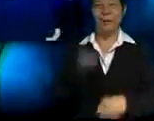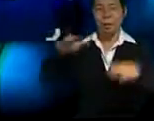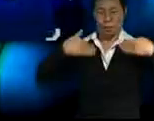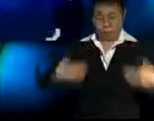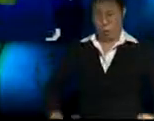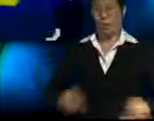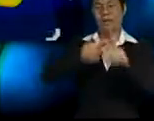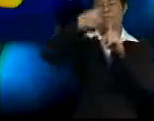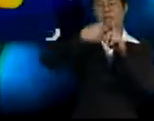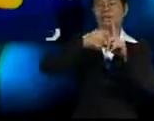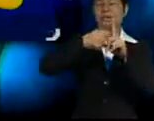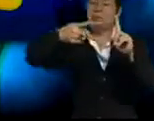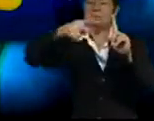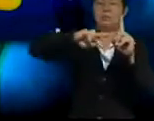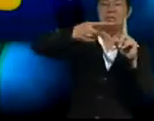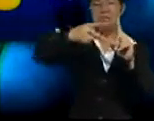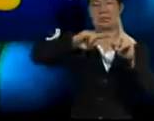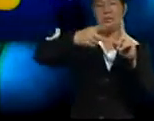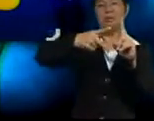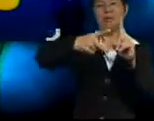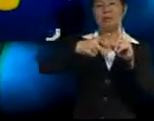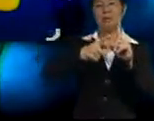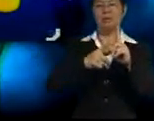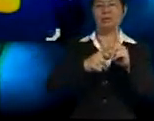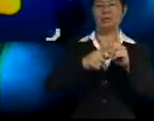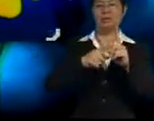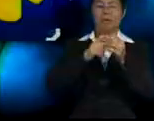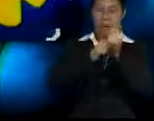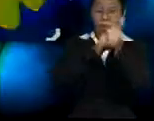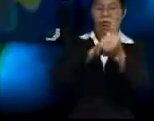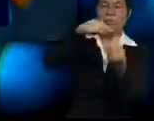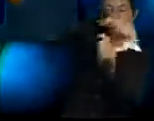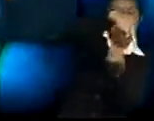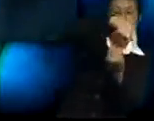body temperature changes with the temperature of their surroundings.